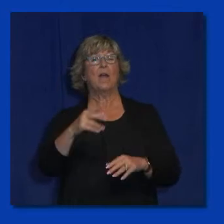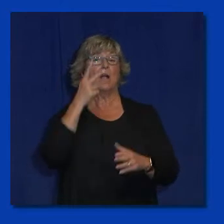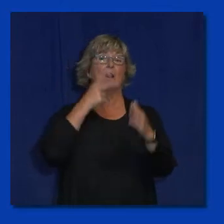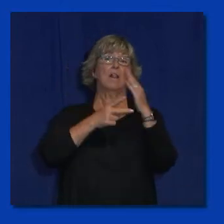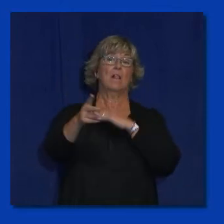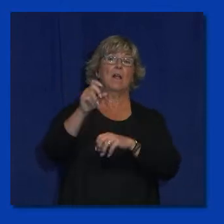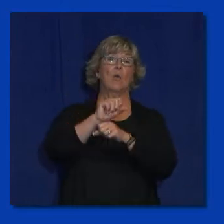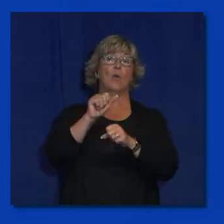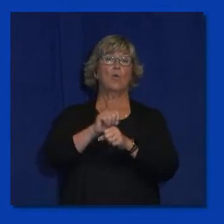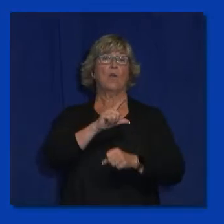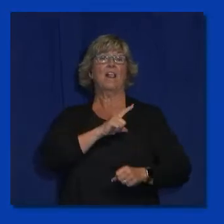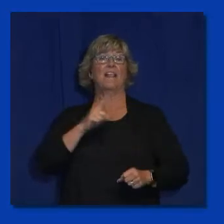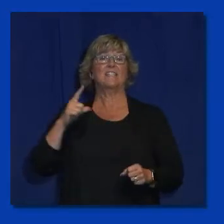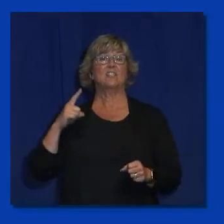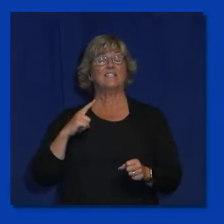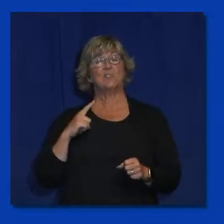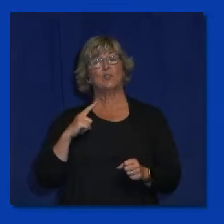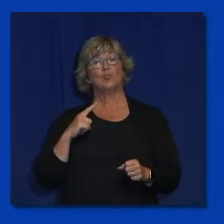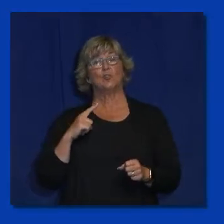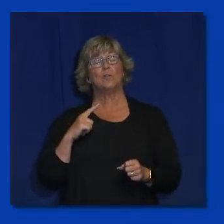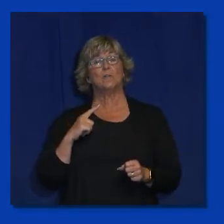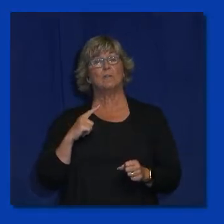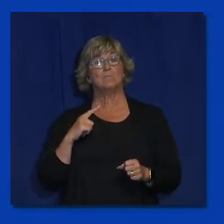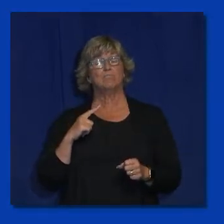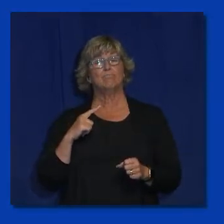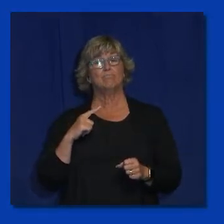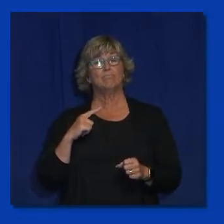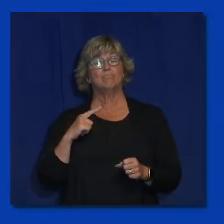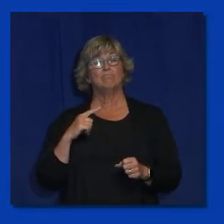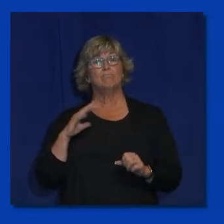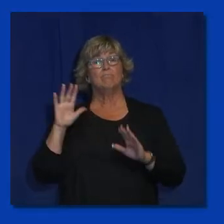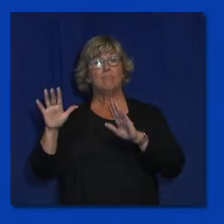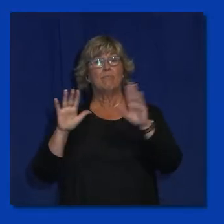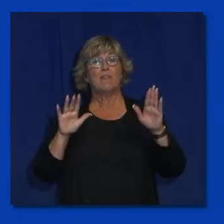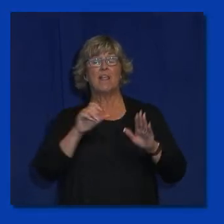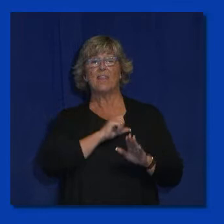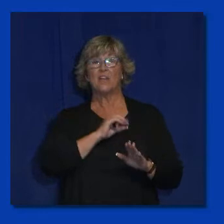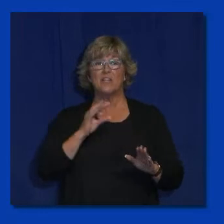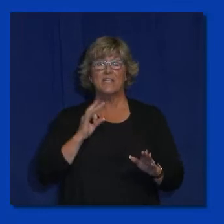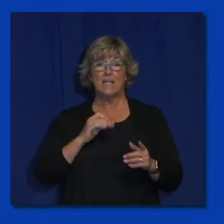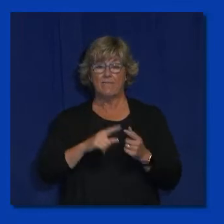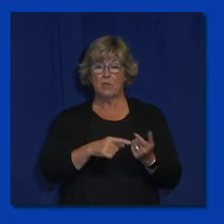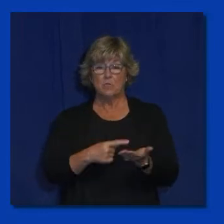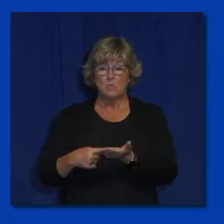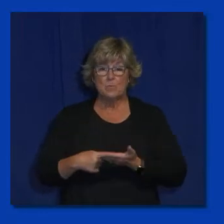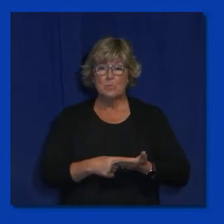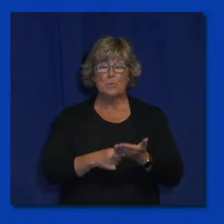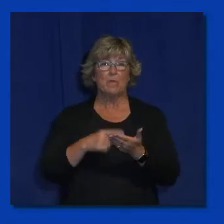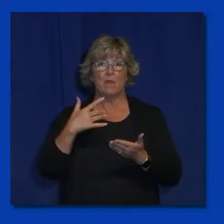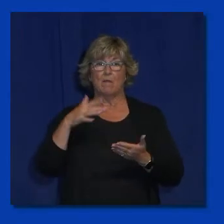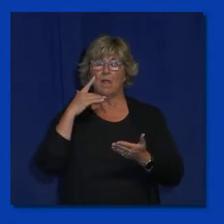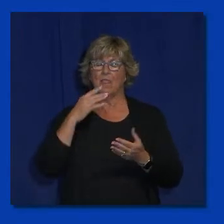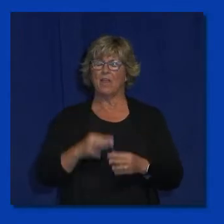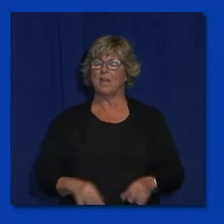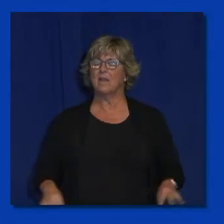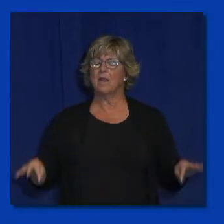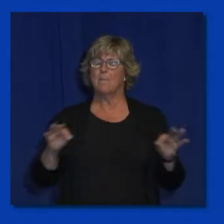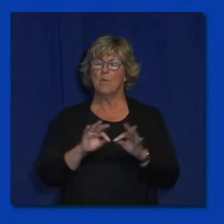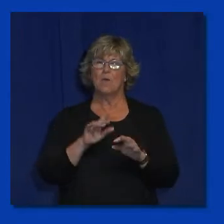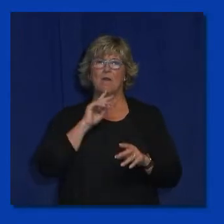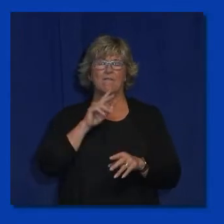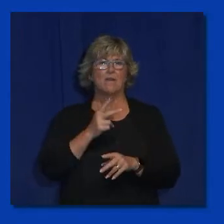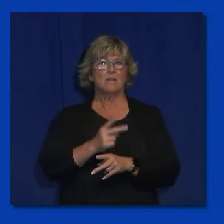forward to working with the legislature and their respective staff to discuss, I think, the imperative of